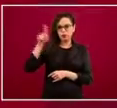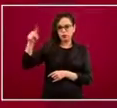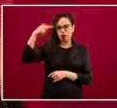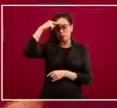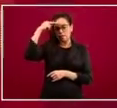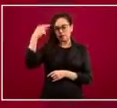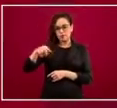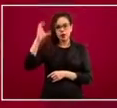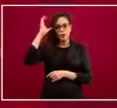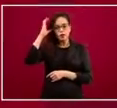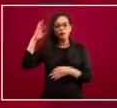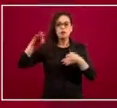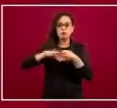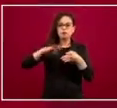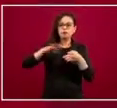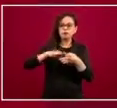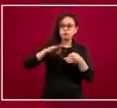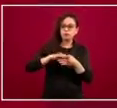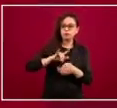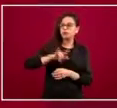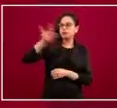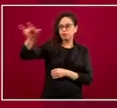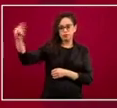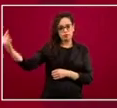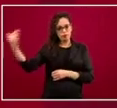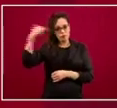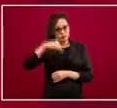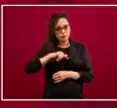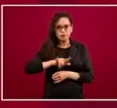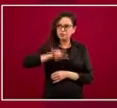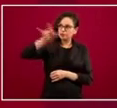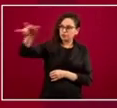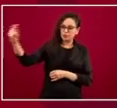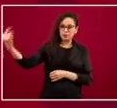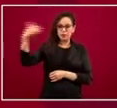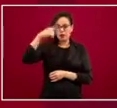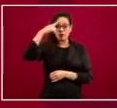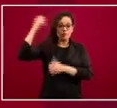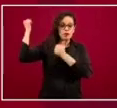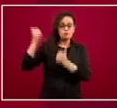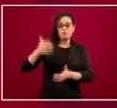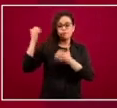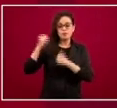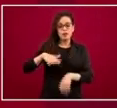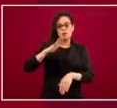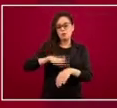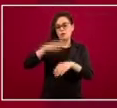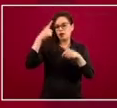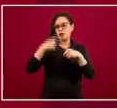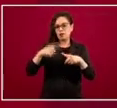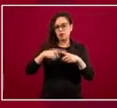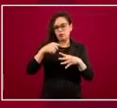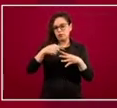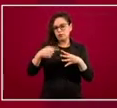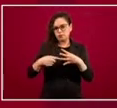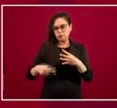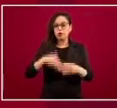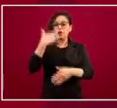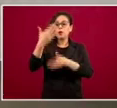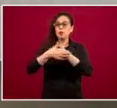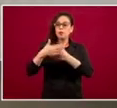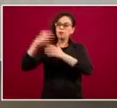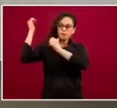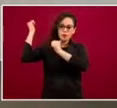have established an air bridge, so to speak, which means that there's been a communication channel has been